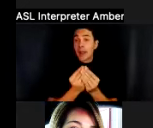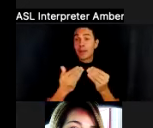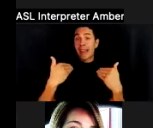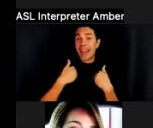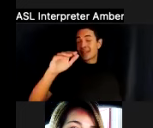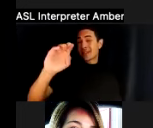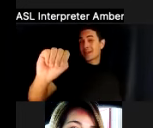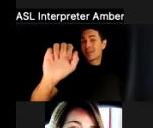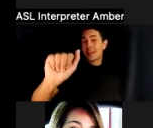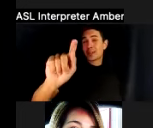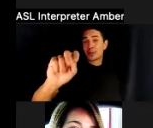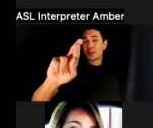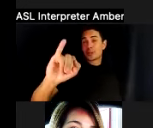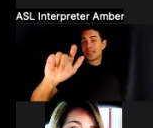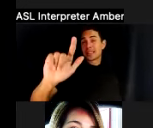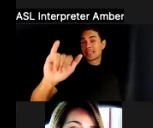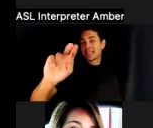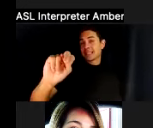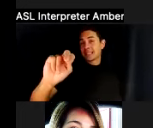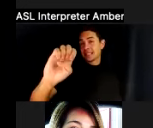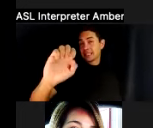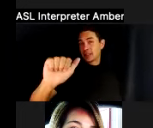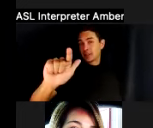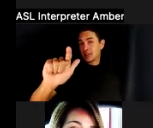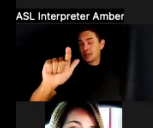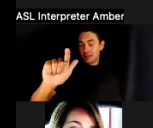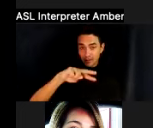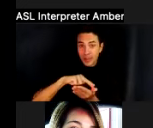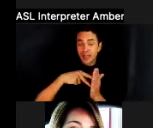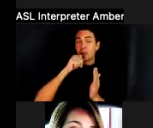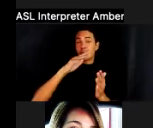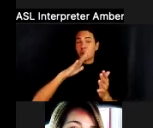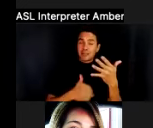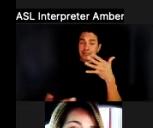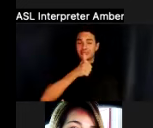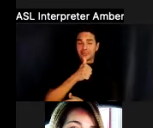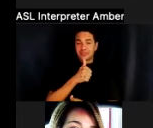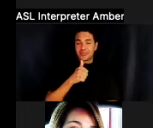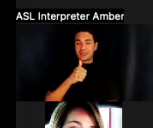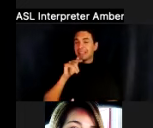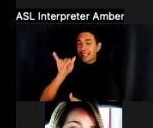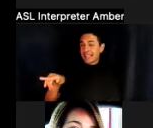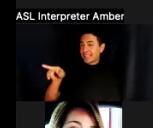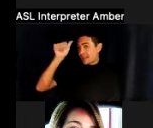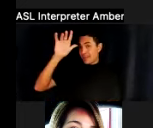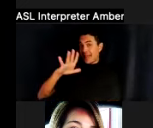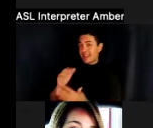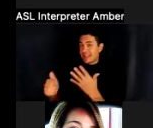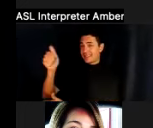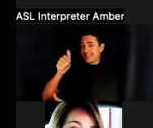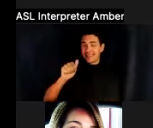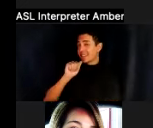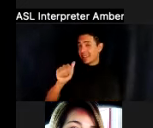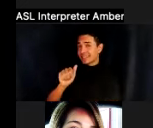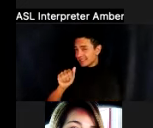matrilineal structures, like this was not who we are. And but patriarchy and misogyny exist, right?